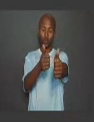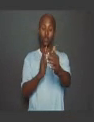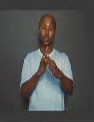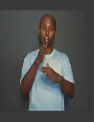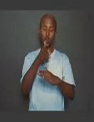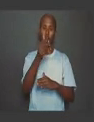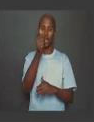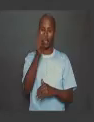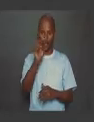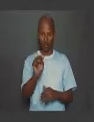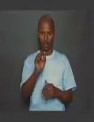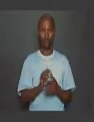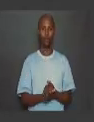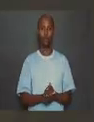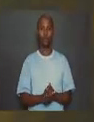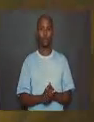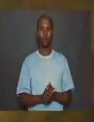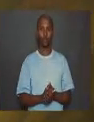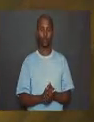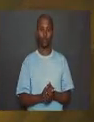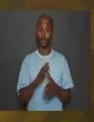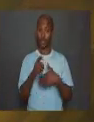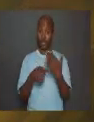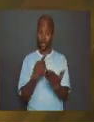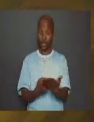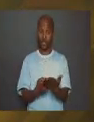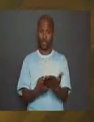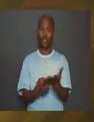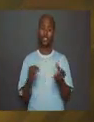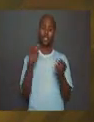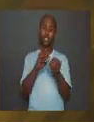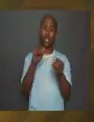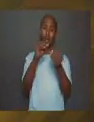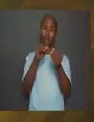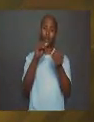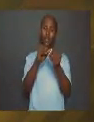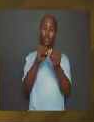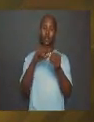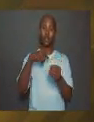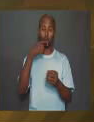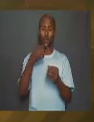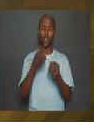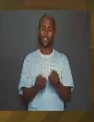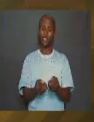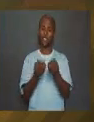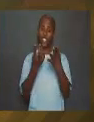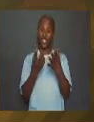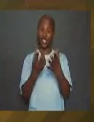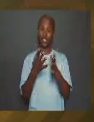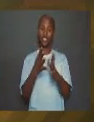through AN. This kind of sum is called an infinite